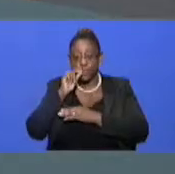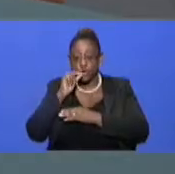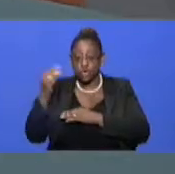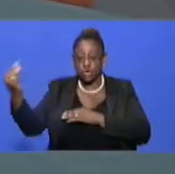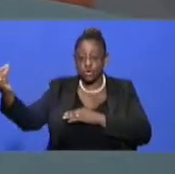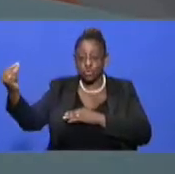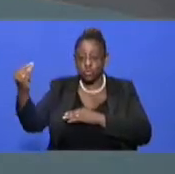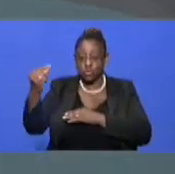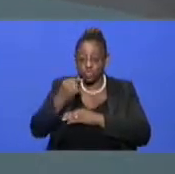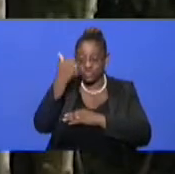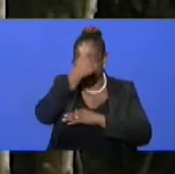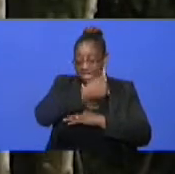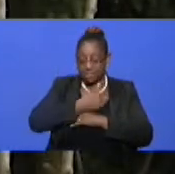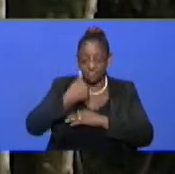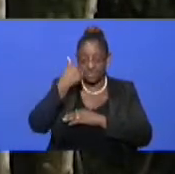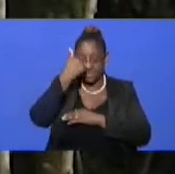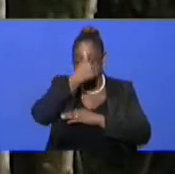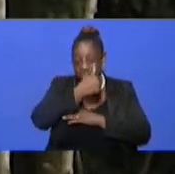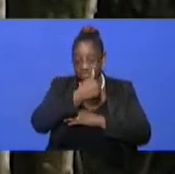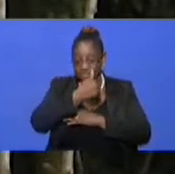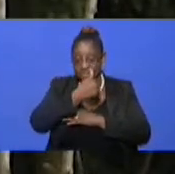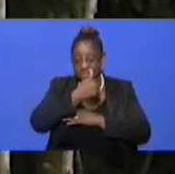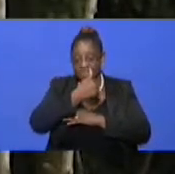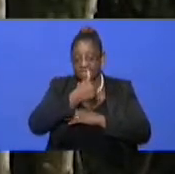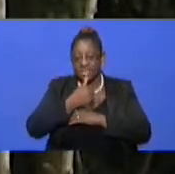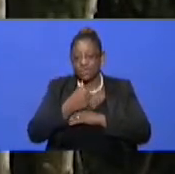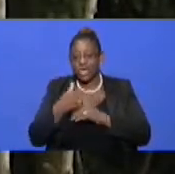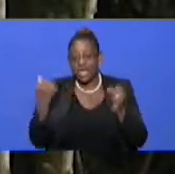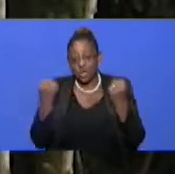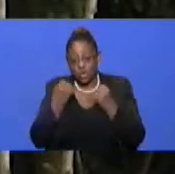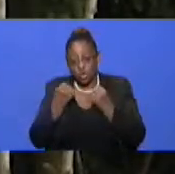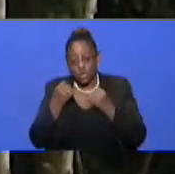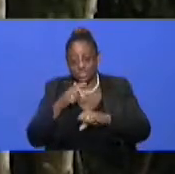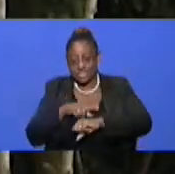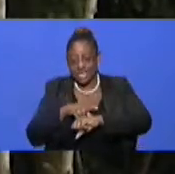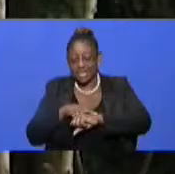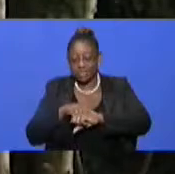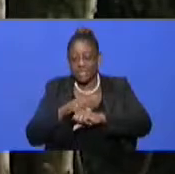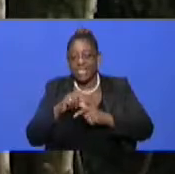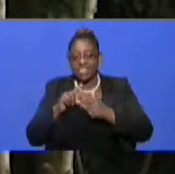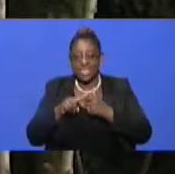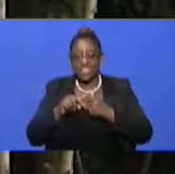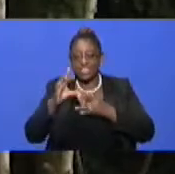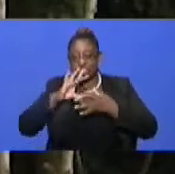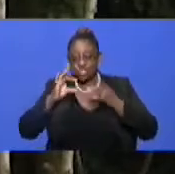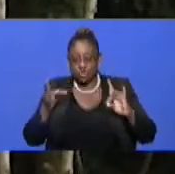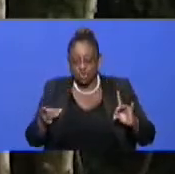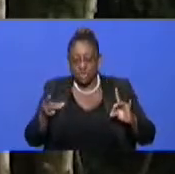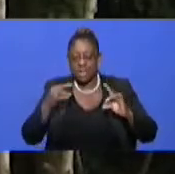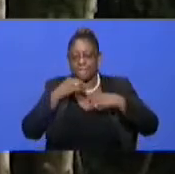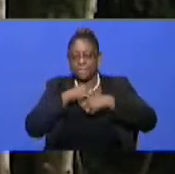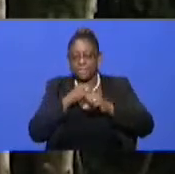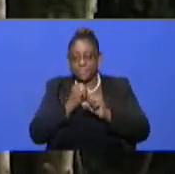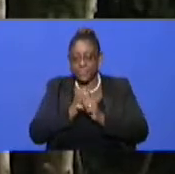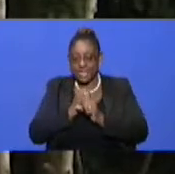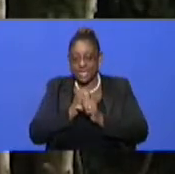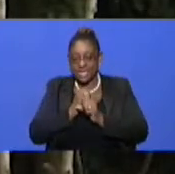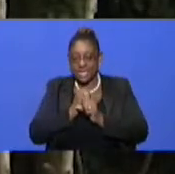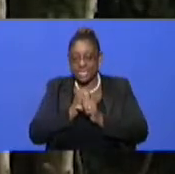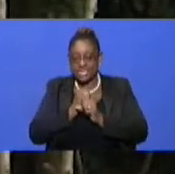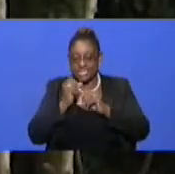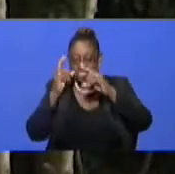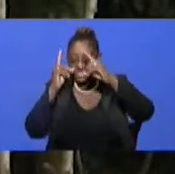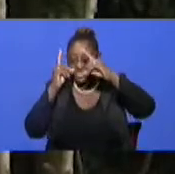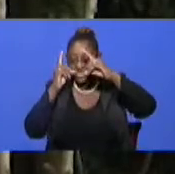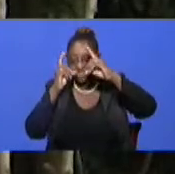to Africa in the colder months. So then that story leads to making a fractal from photos, out